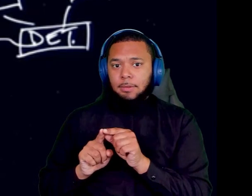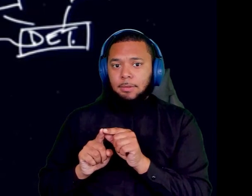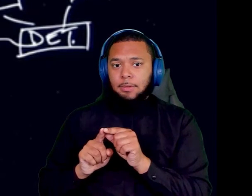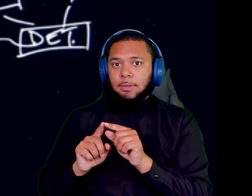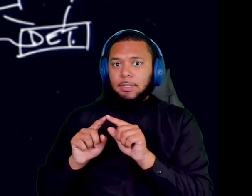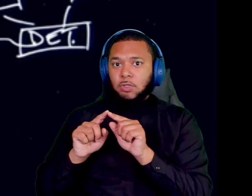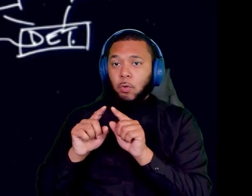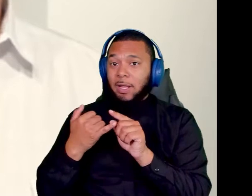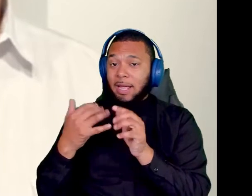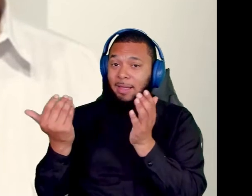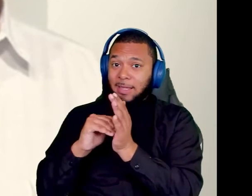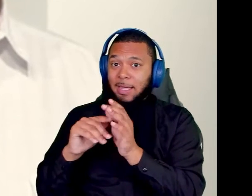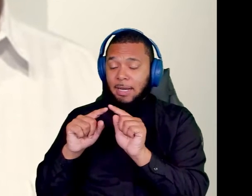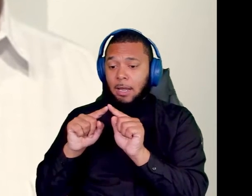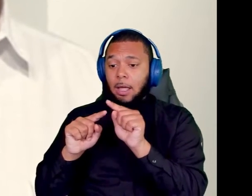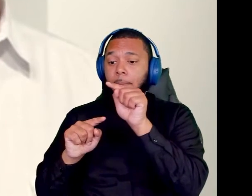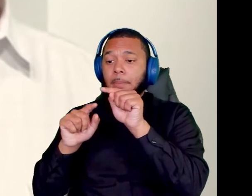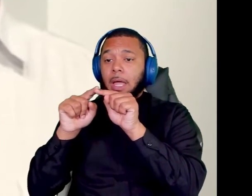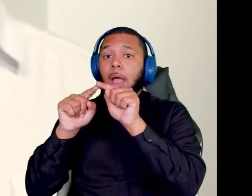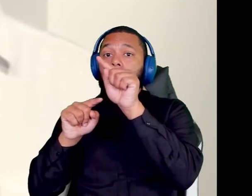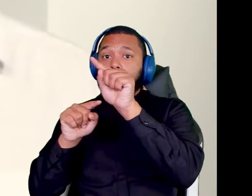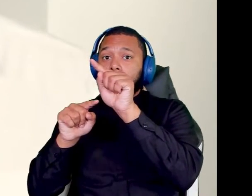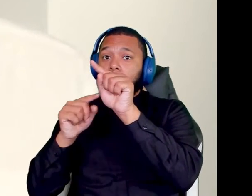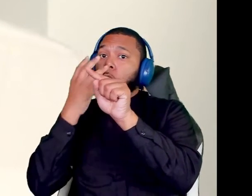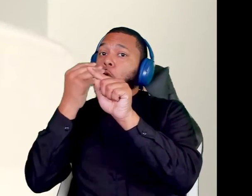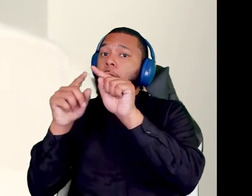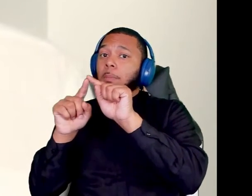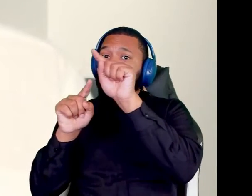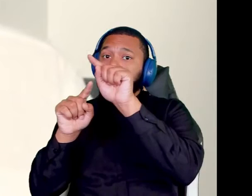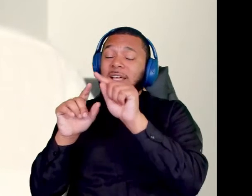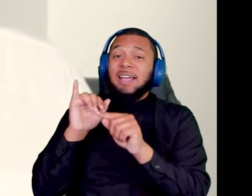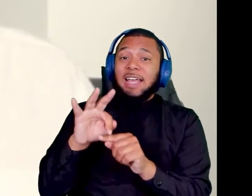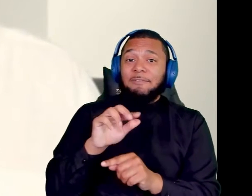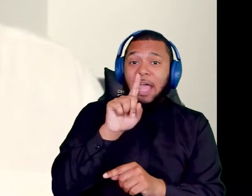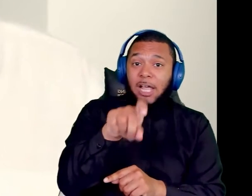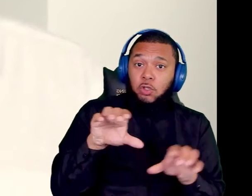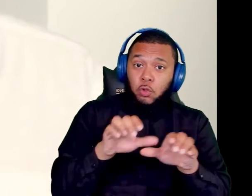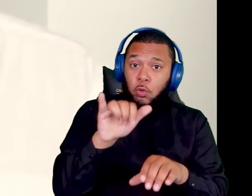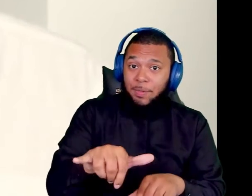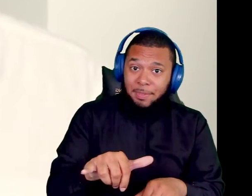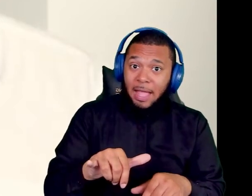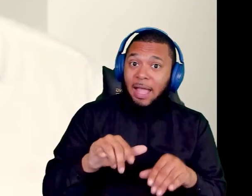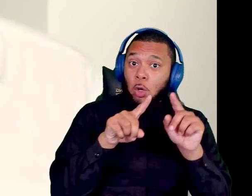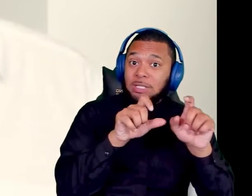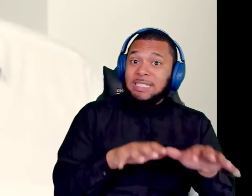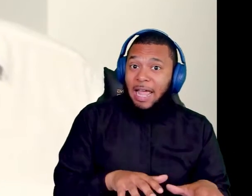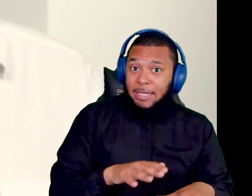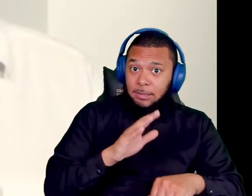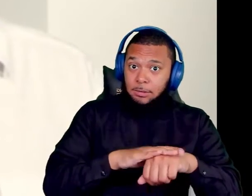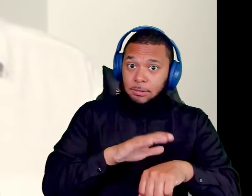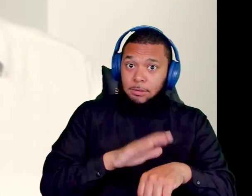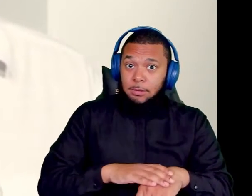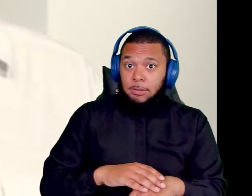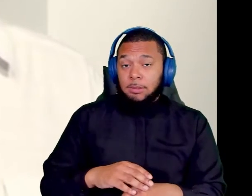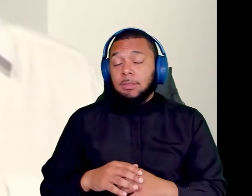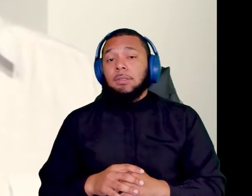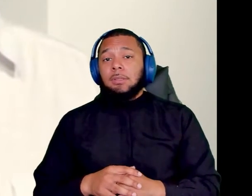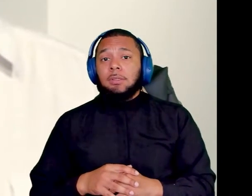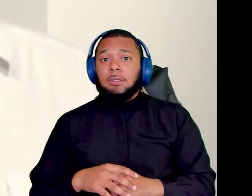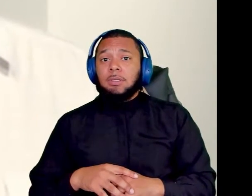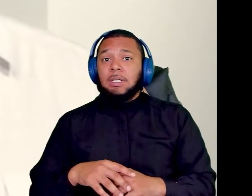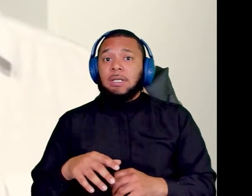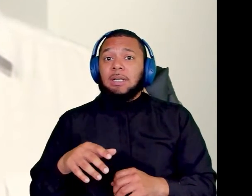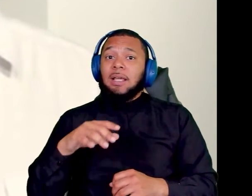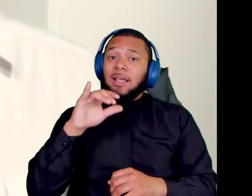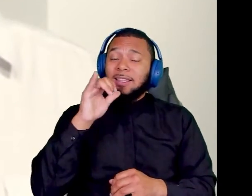pointing towards the wolf. It's very important that you indicate that if you're asked to do that on an AP Environmental Science test or any exam, because that tells the scientist